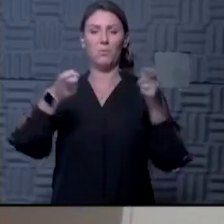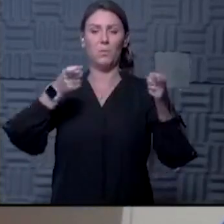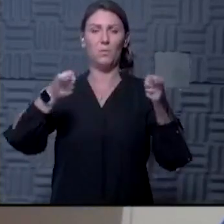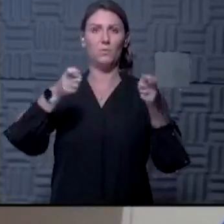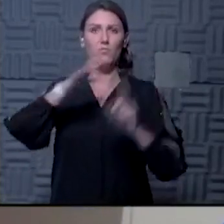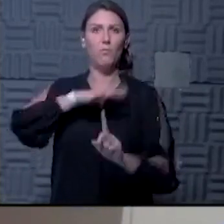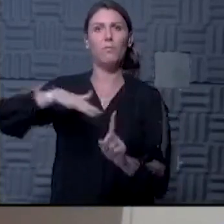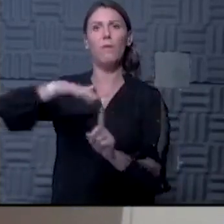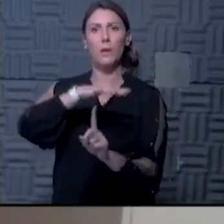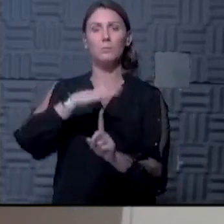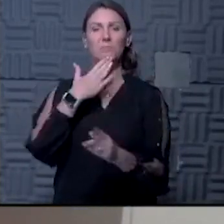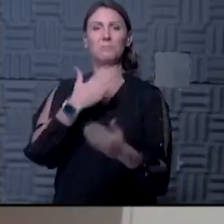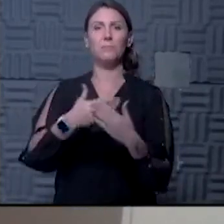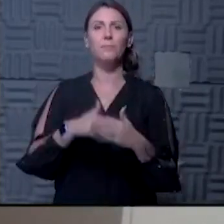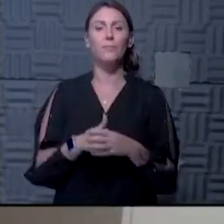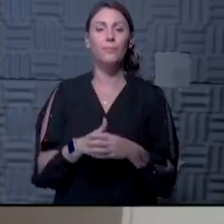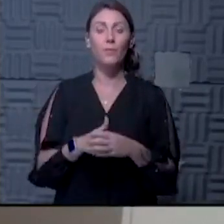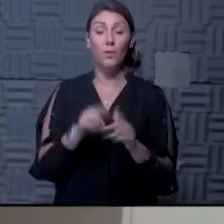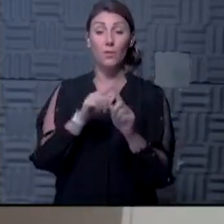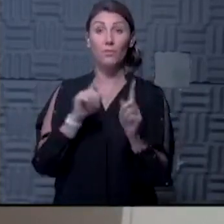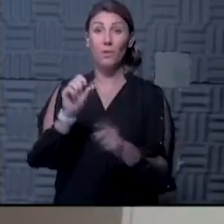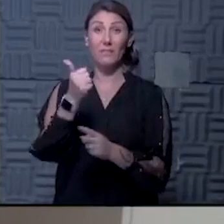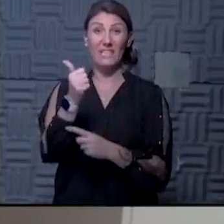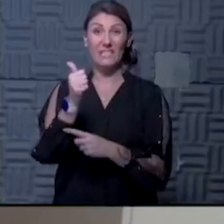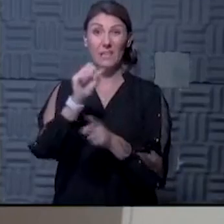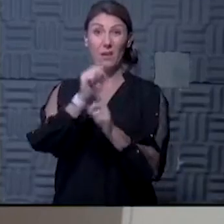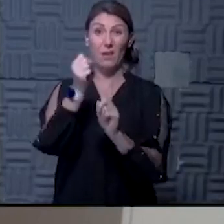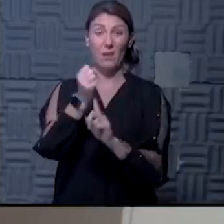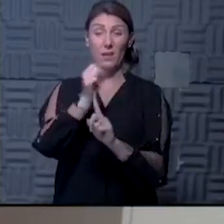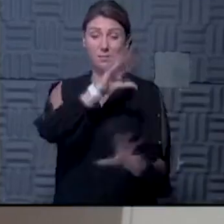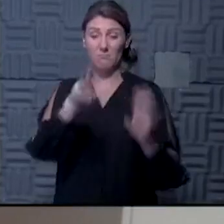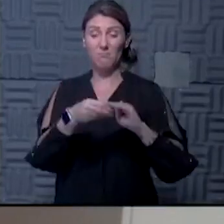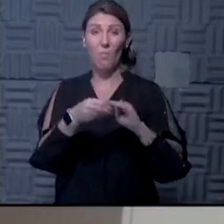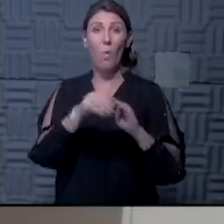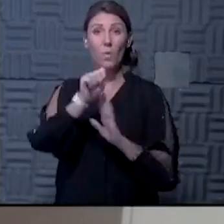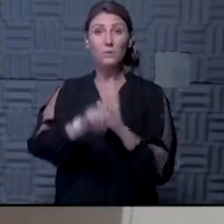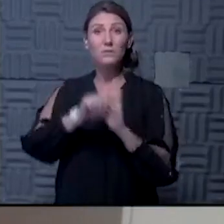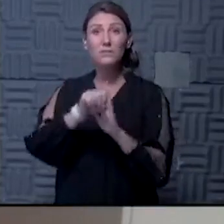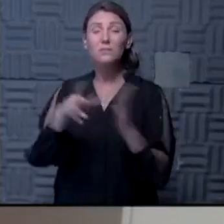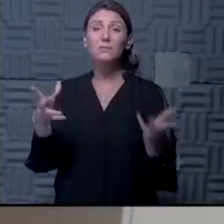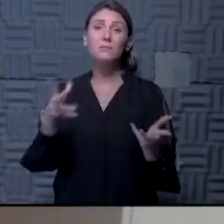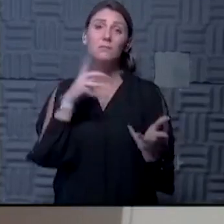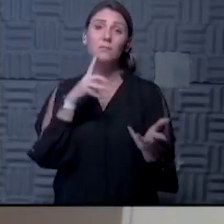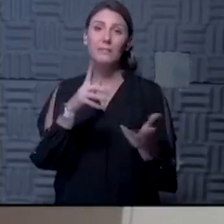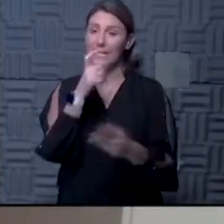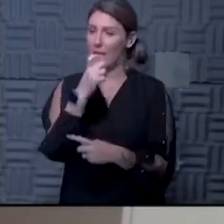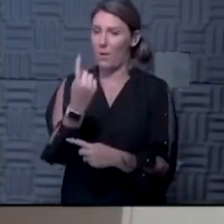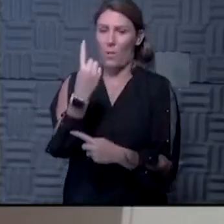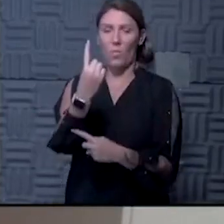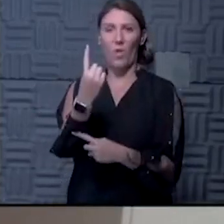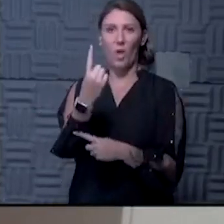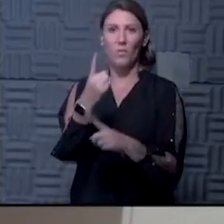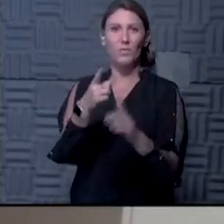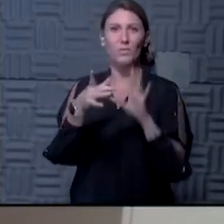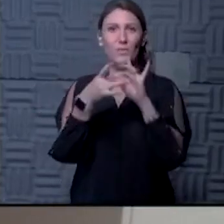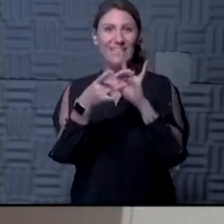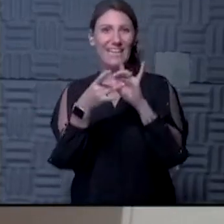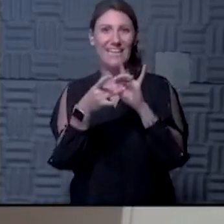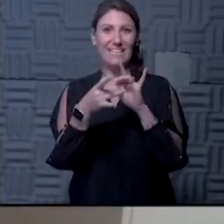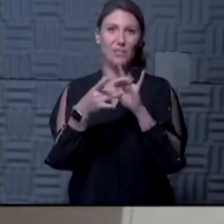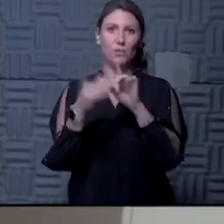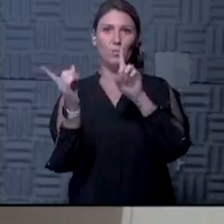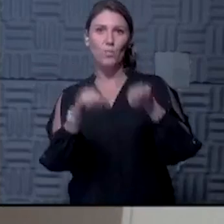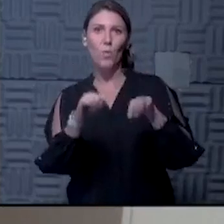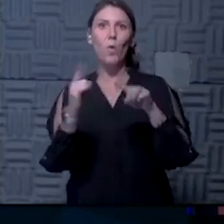environment. And of our 10 cases that we had over the course of the season, not one of them were facility related, so we're pretty happy about